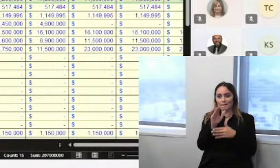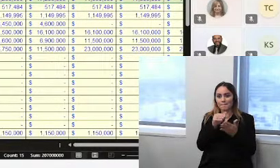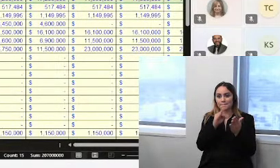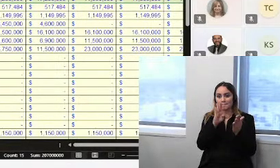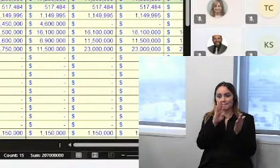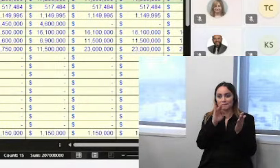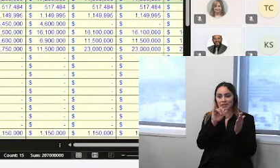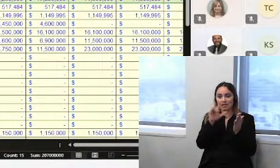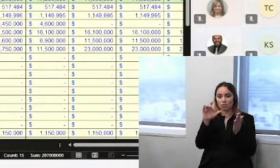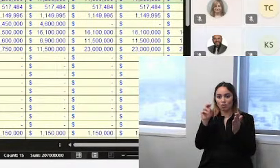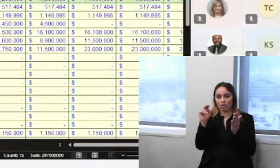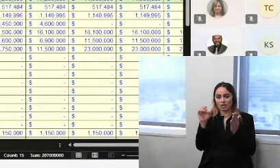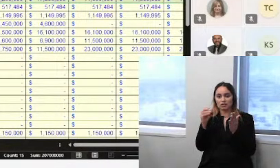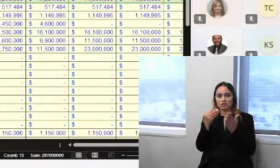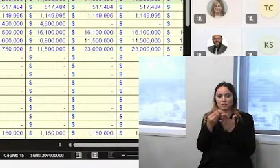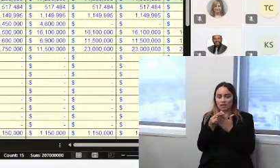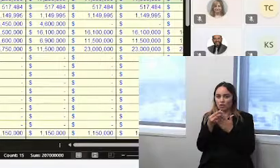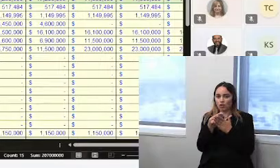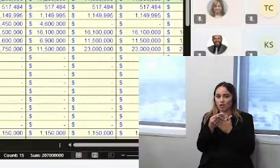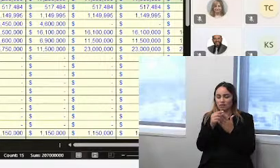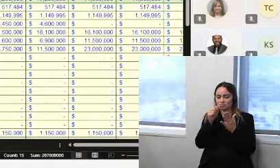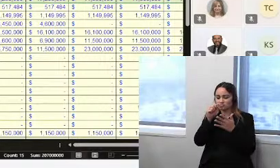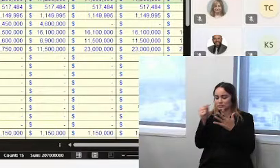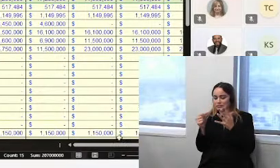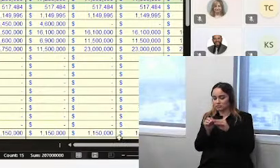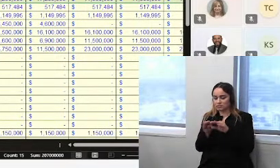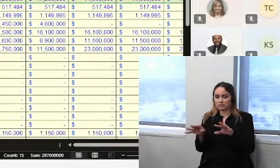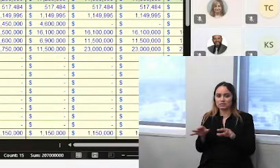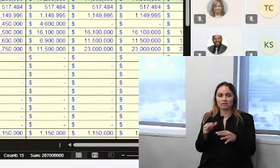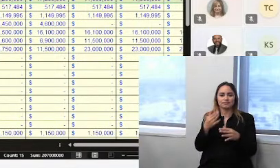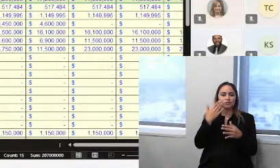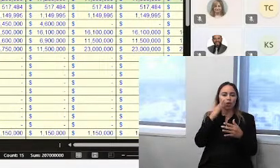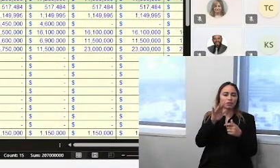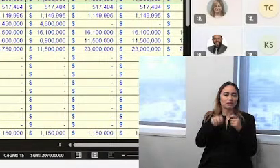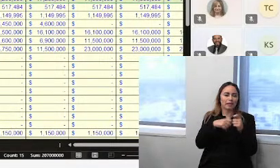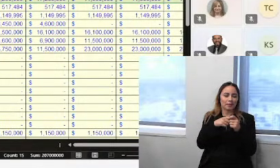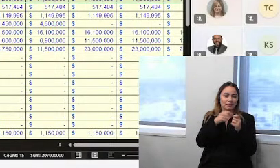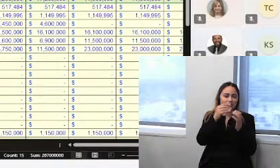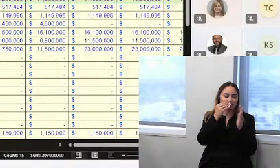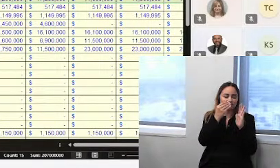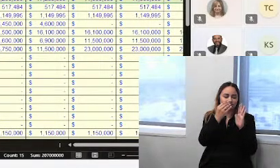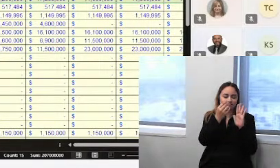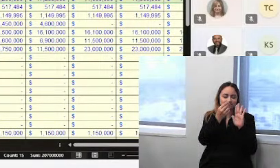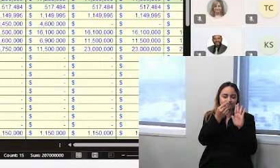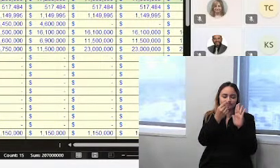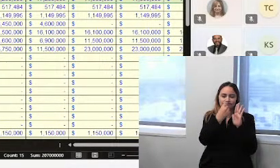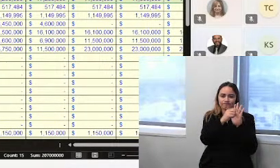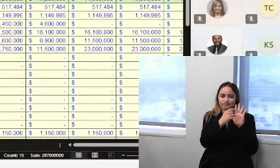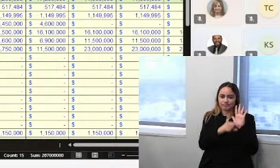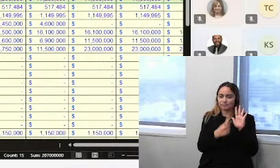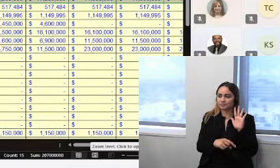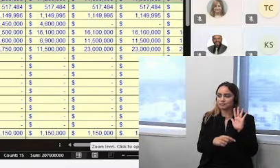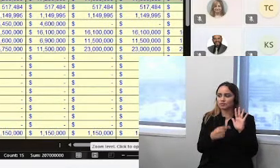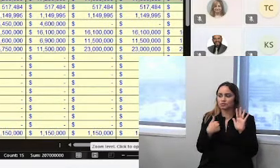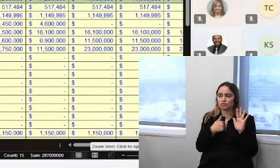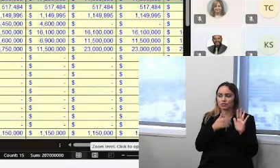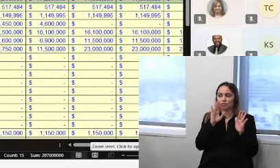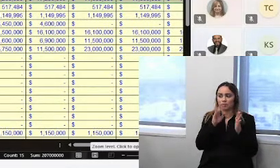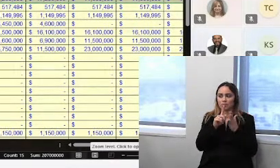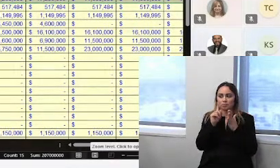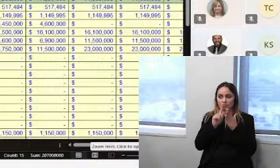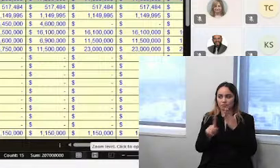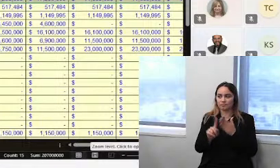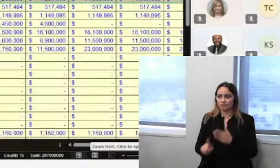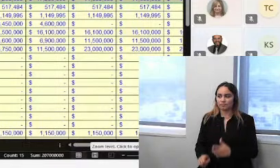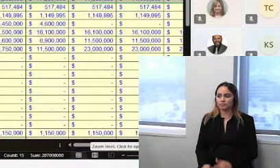for it. Right now, I don't have them open yet. There's Okay. several otherwise on. Yeah. And I